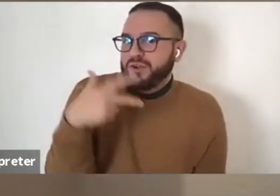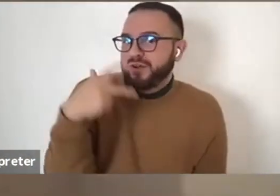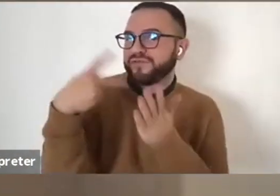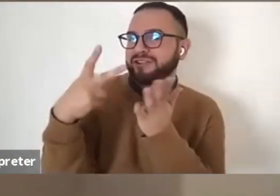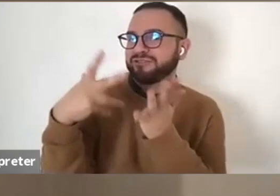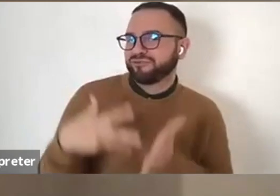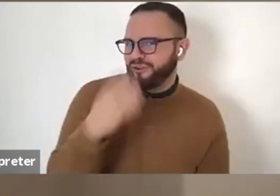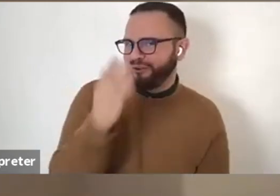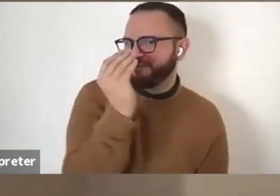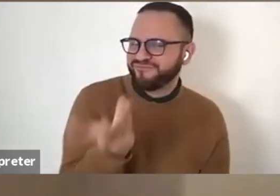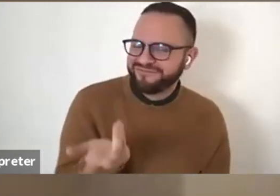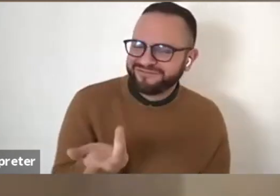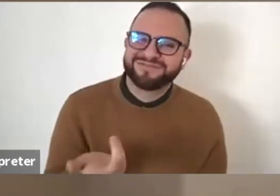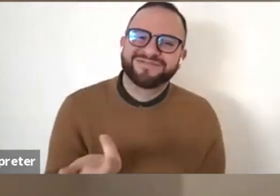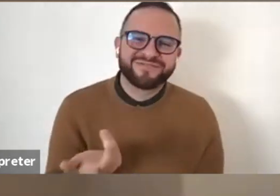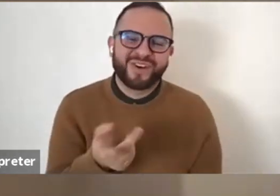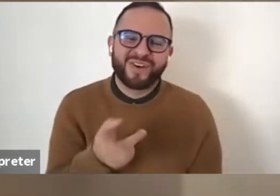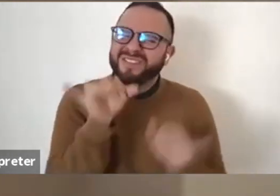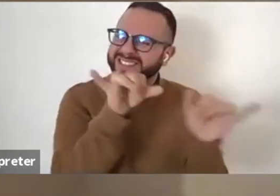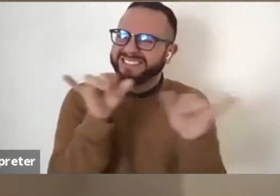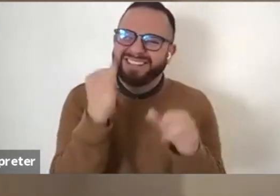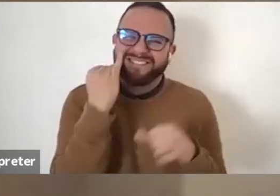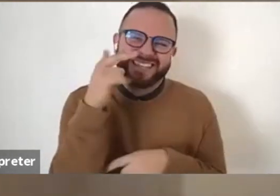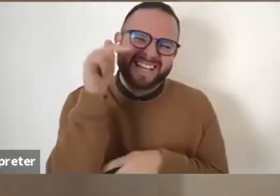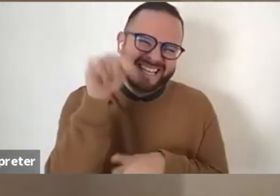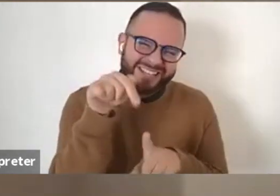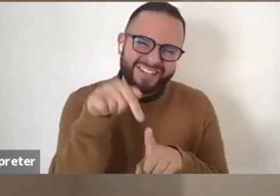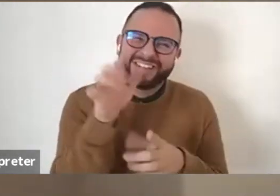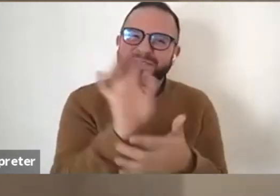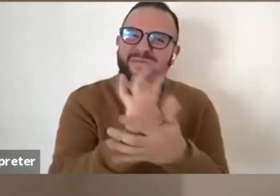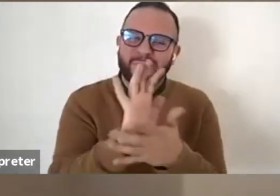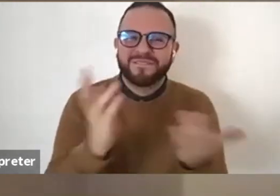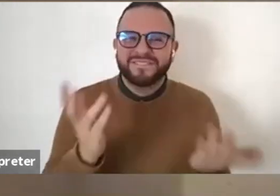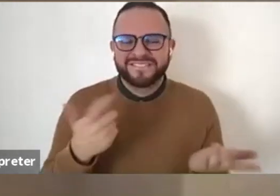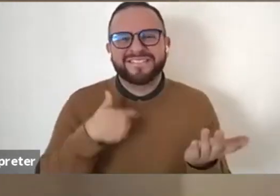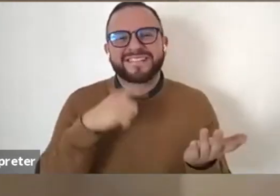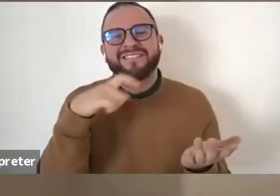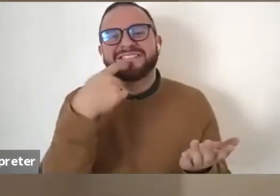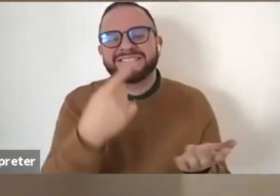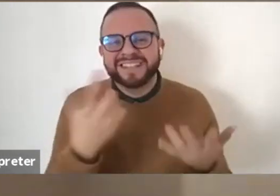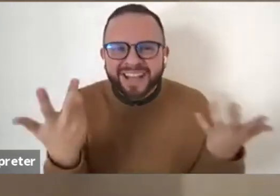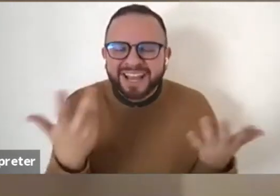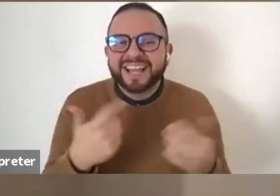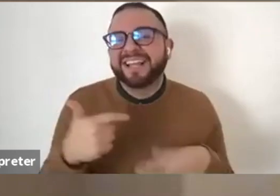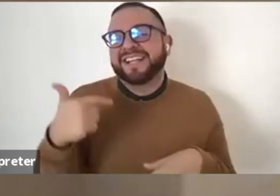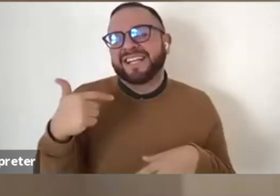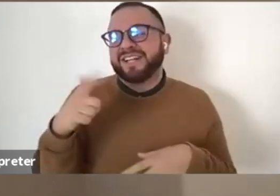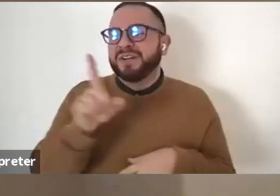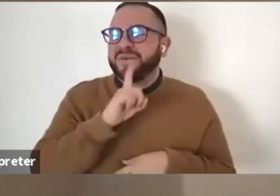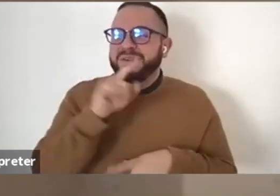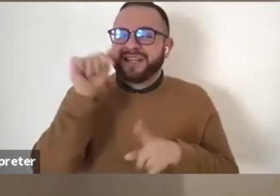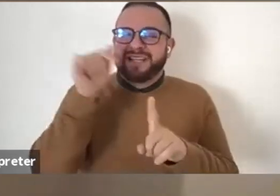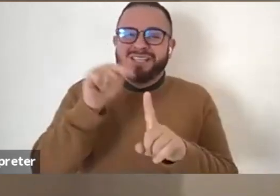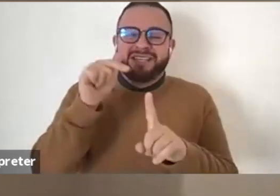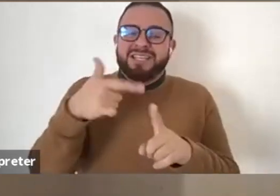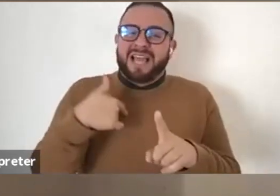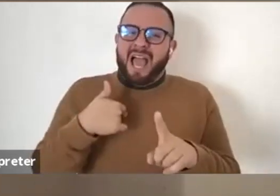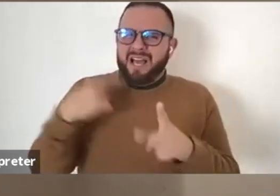here. So I must say, I've been constructing this around the real